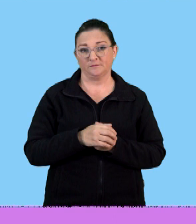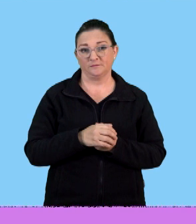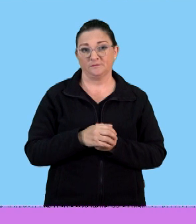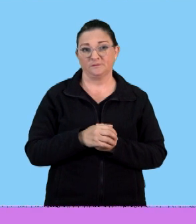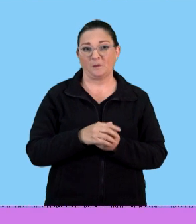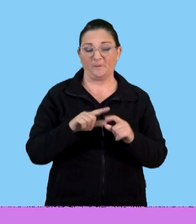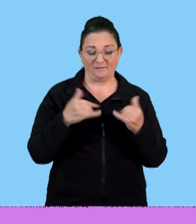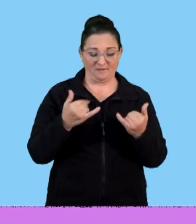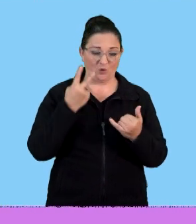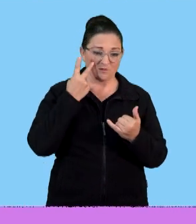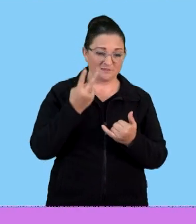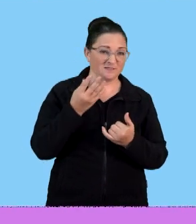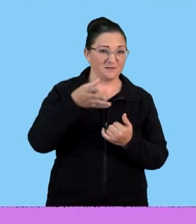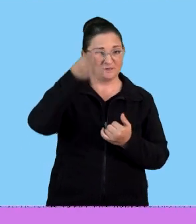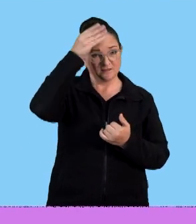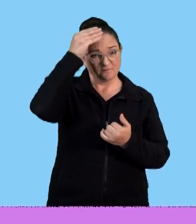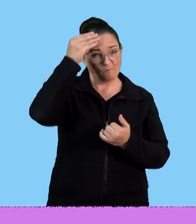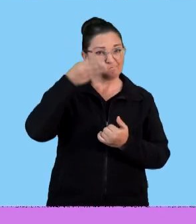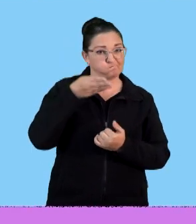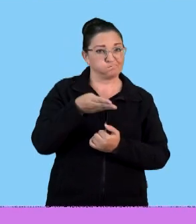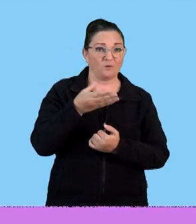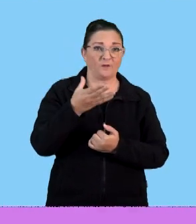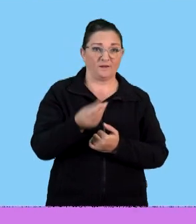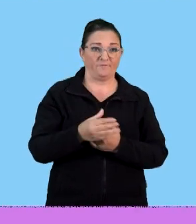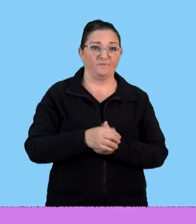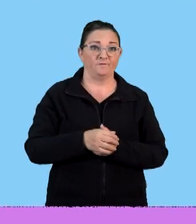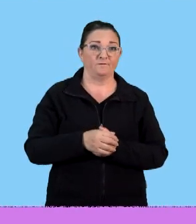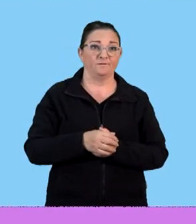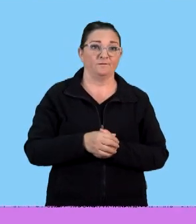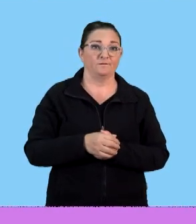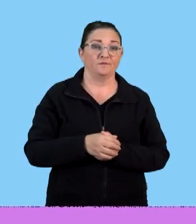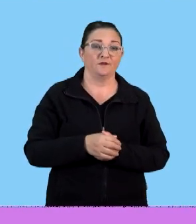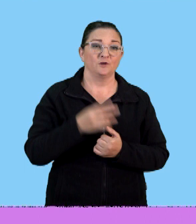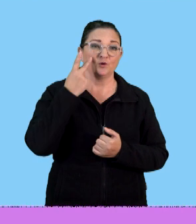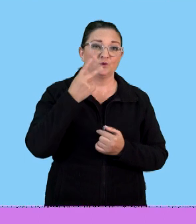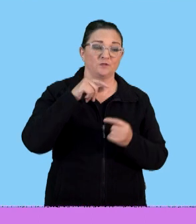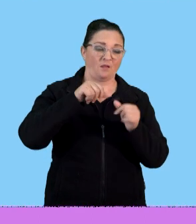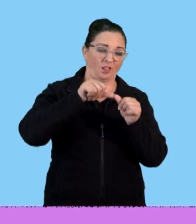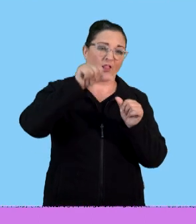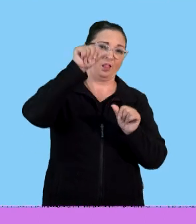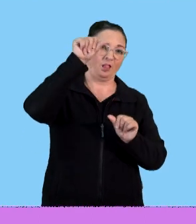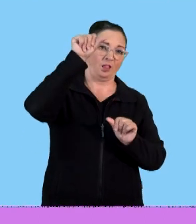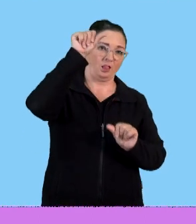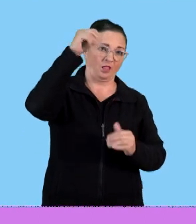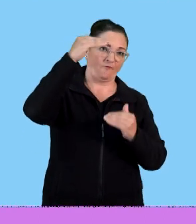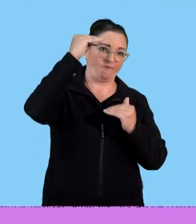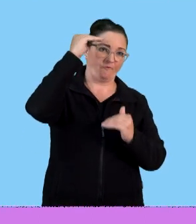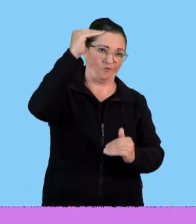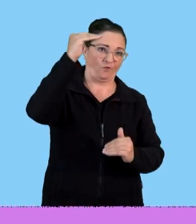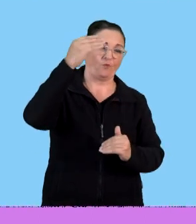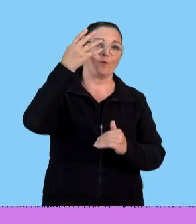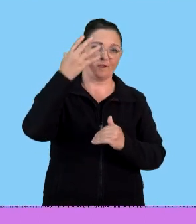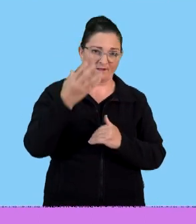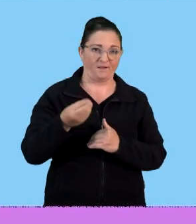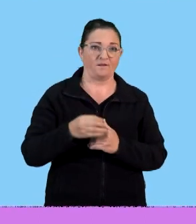be to look at what is presented here. We see here, we are saying this part here, the entire length